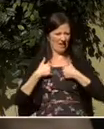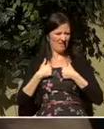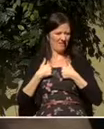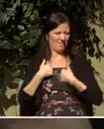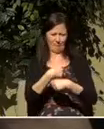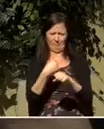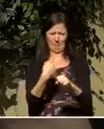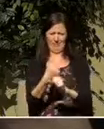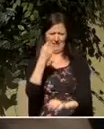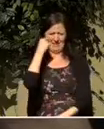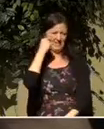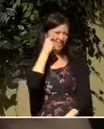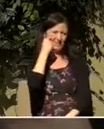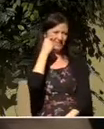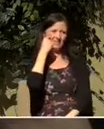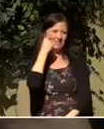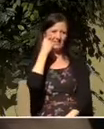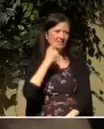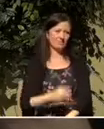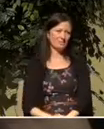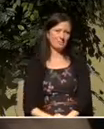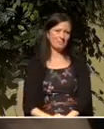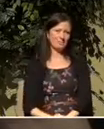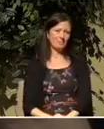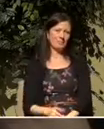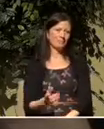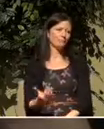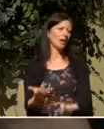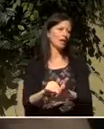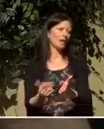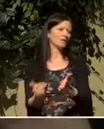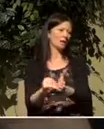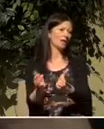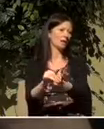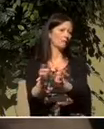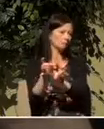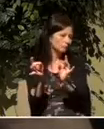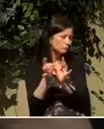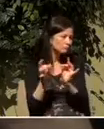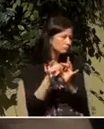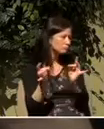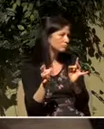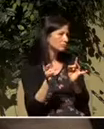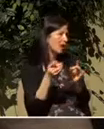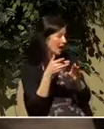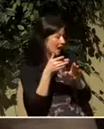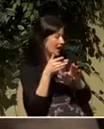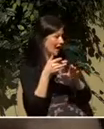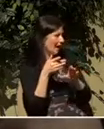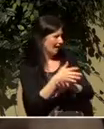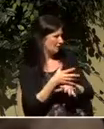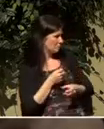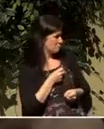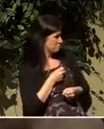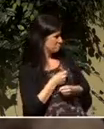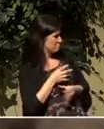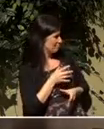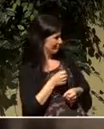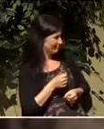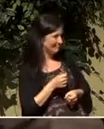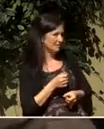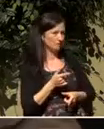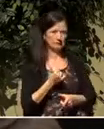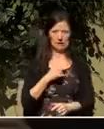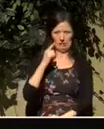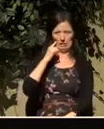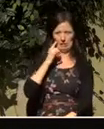all. He told us a couple of more times. But after the chewing out that I got, I thought,